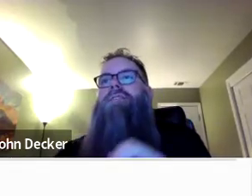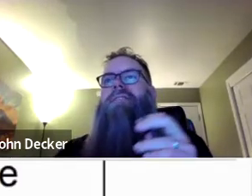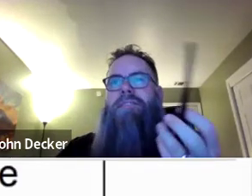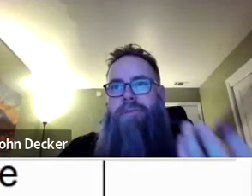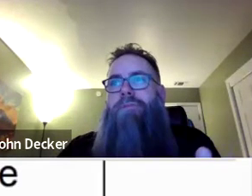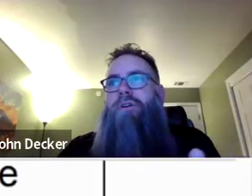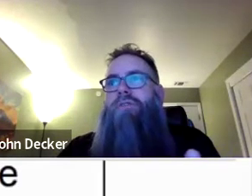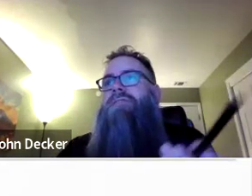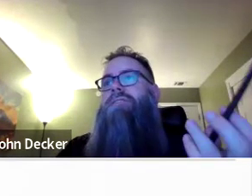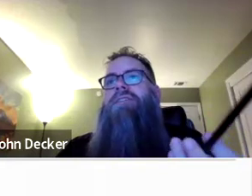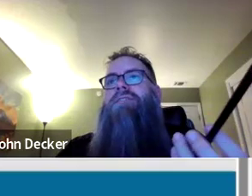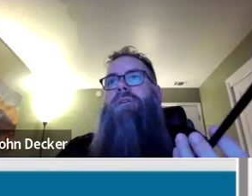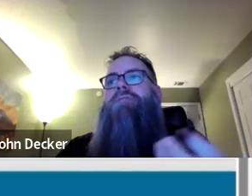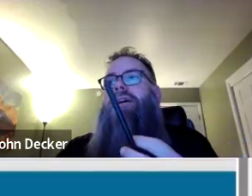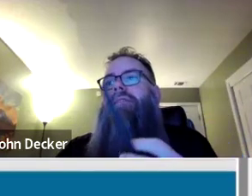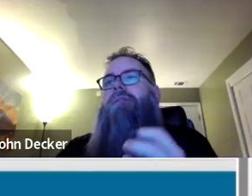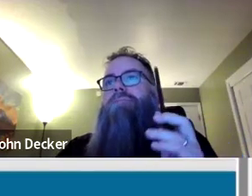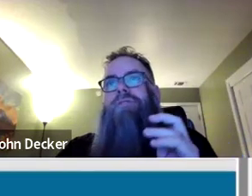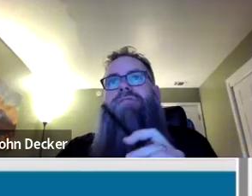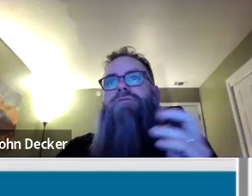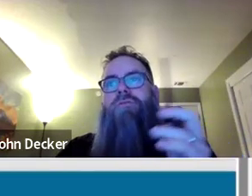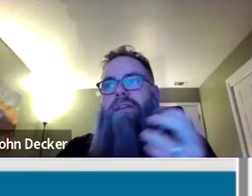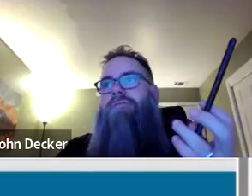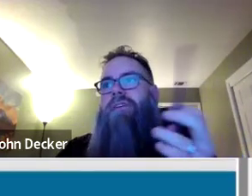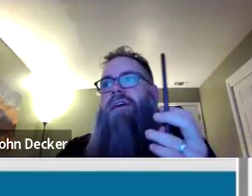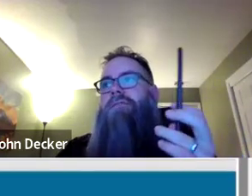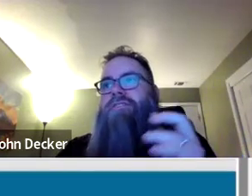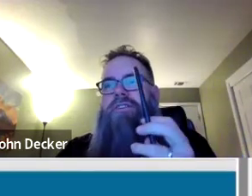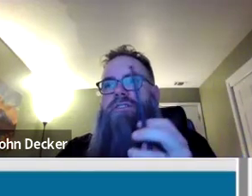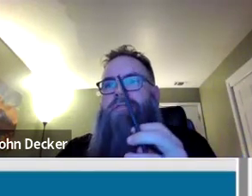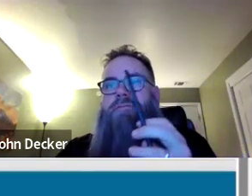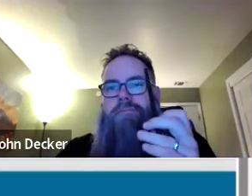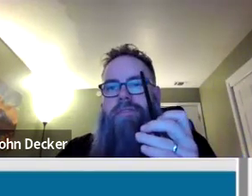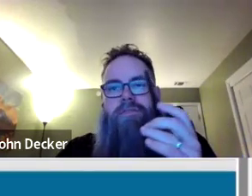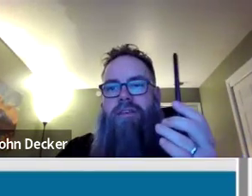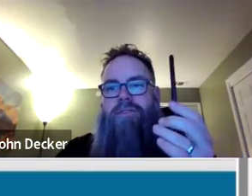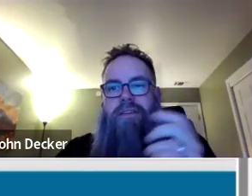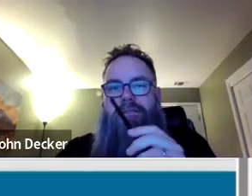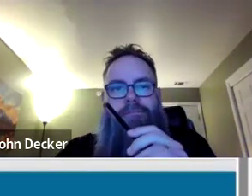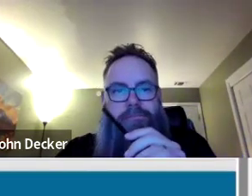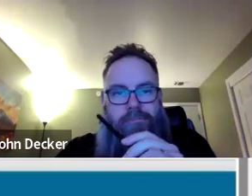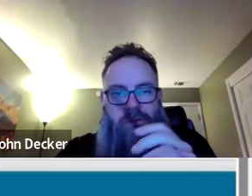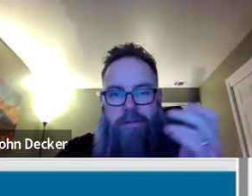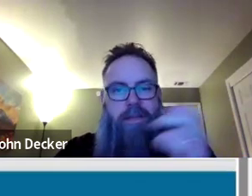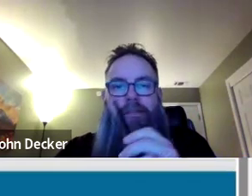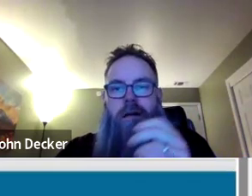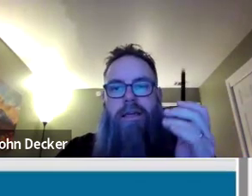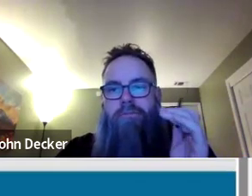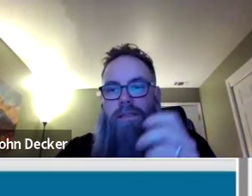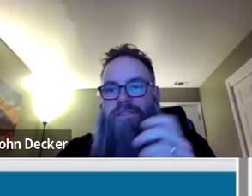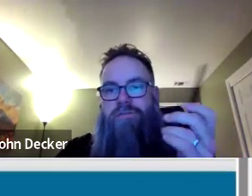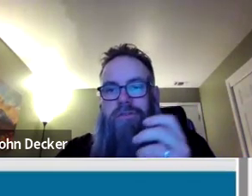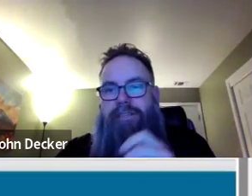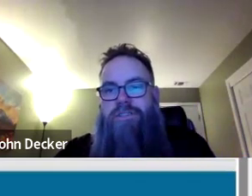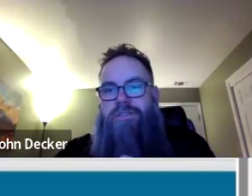It's crazy. This has been posted on DDS's website, but there is no directive yet that changes Title 17 or any law